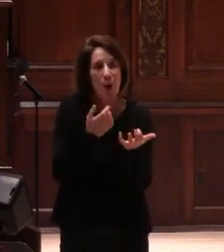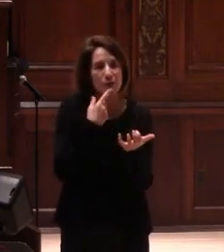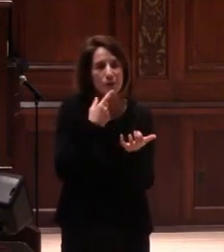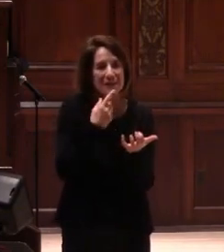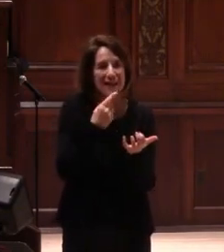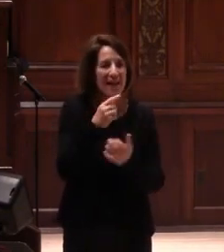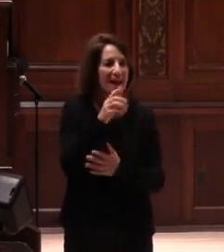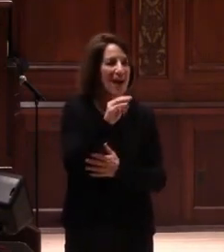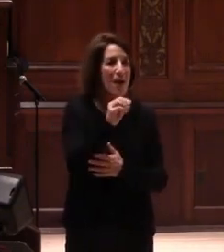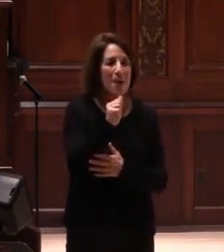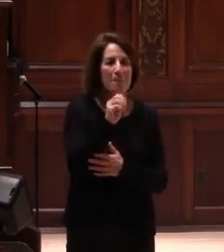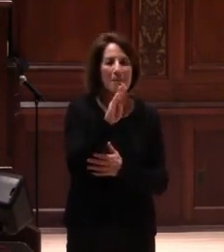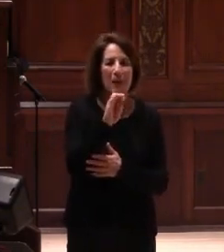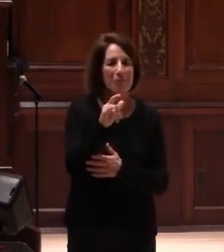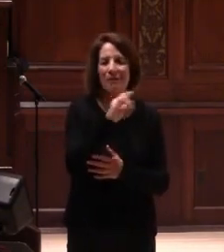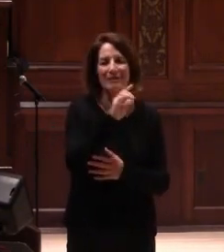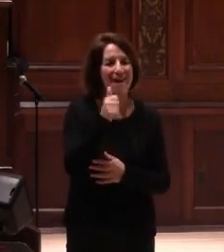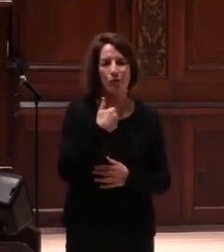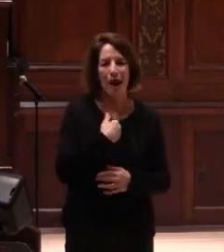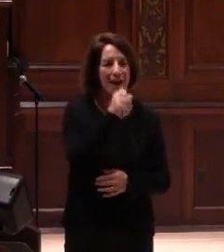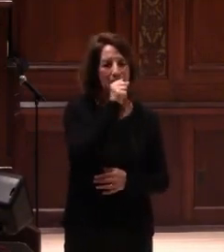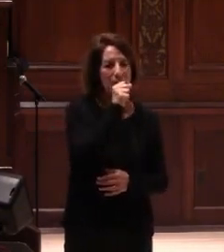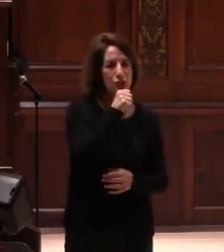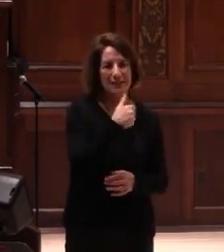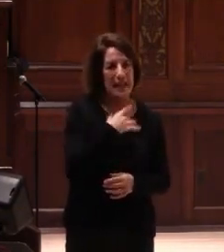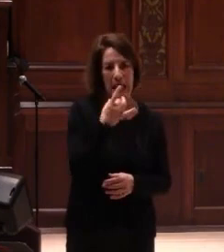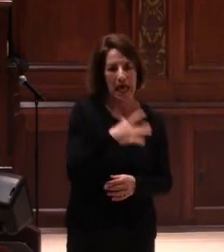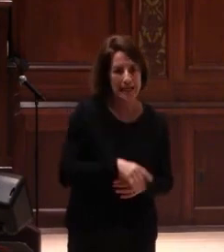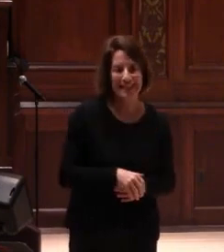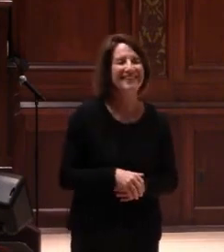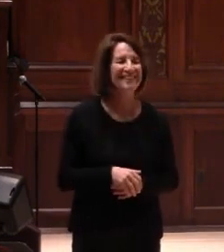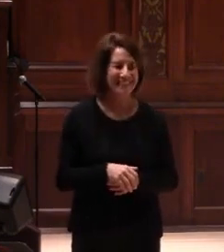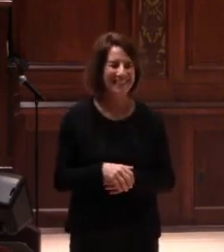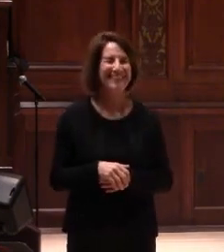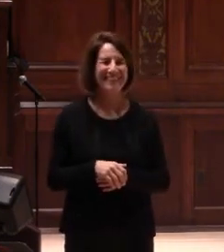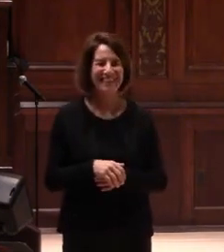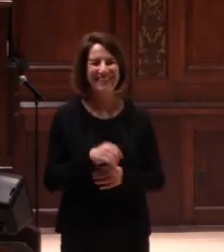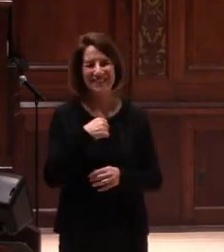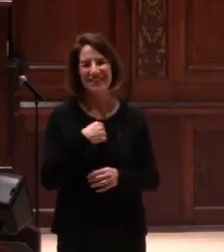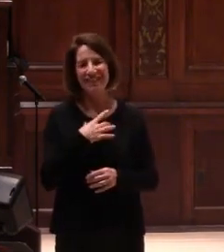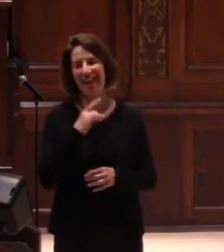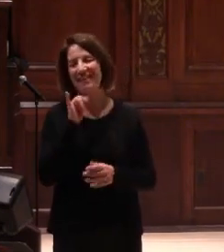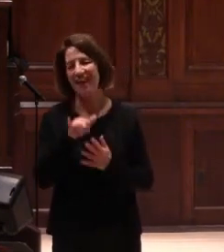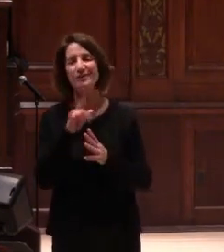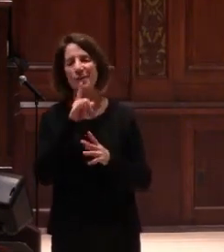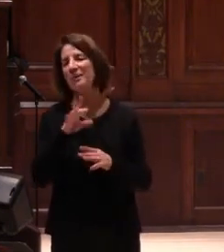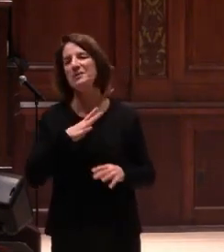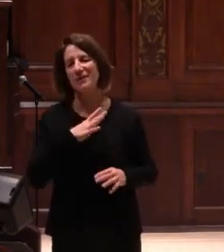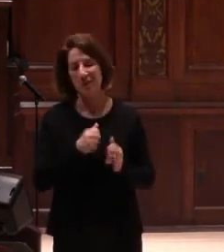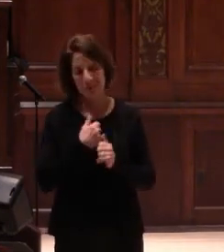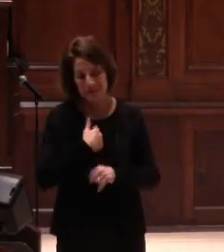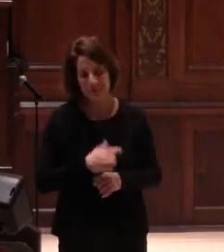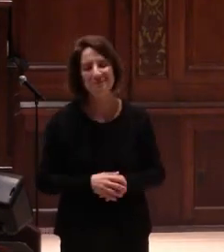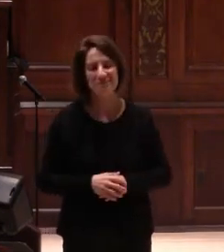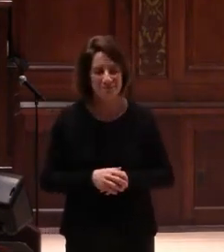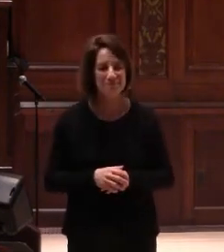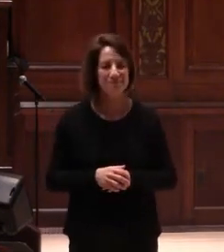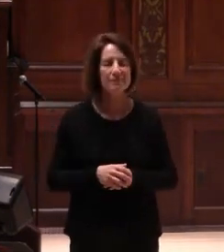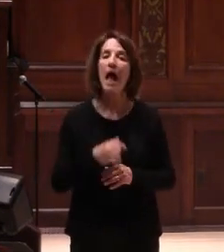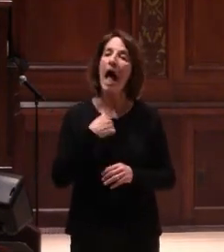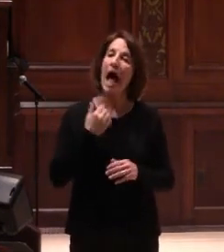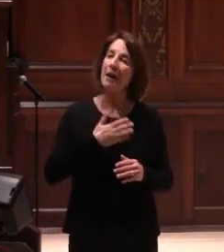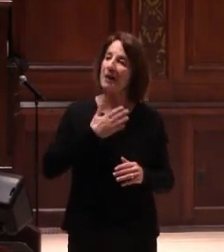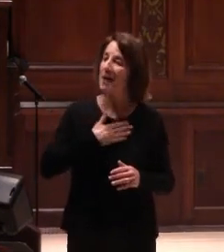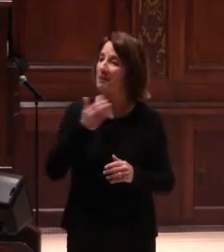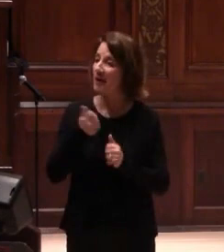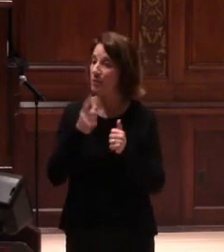never met a mic she didn't like. She would be up here the whole time if that was fine with me. So I'm glad